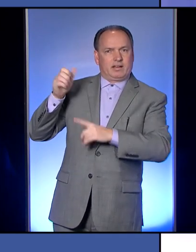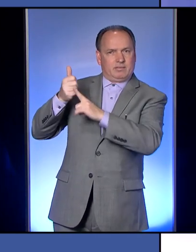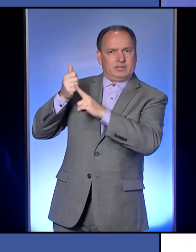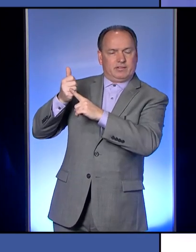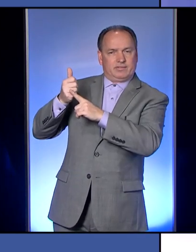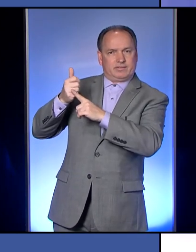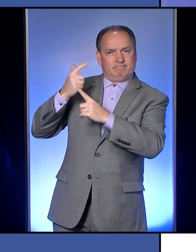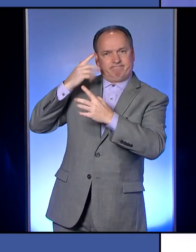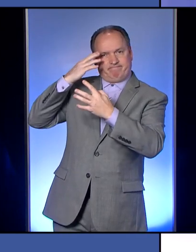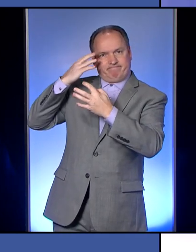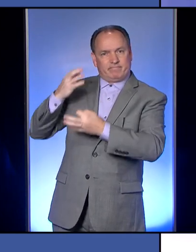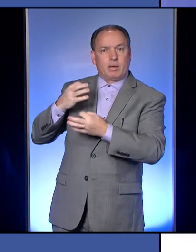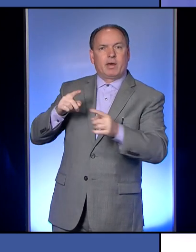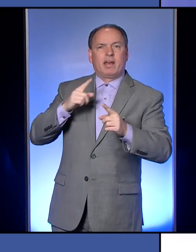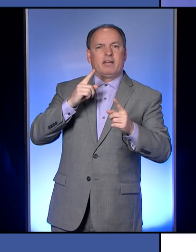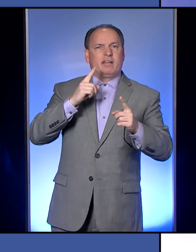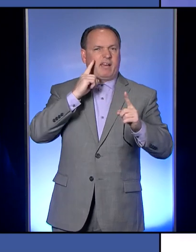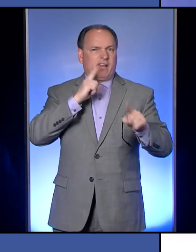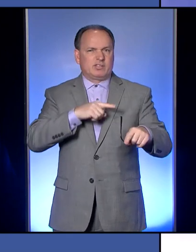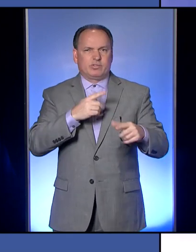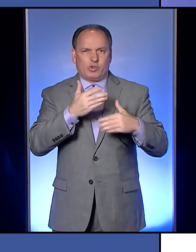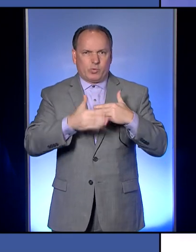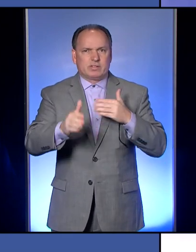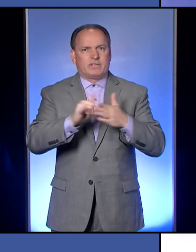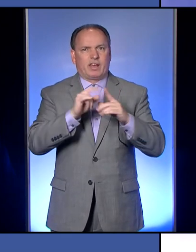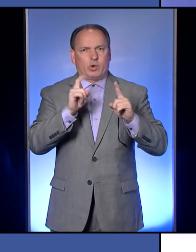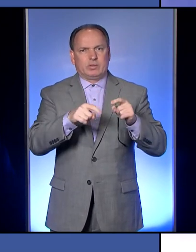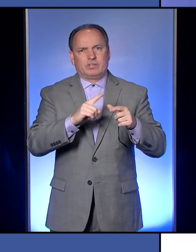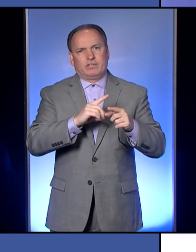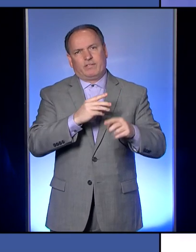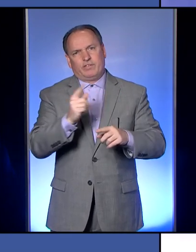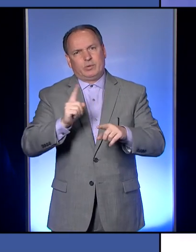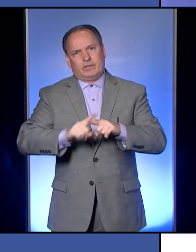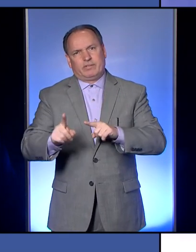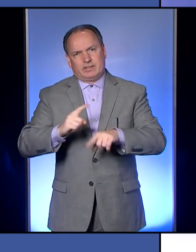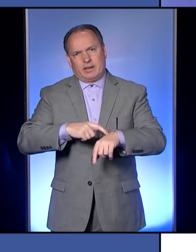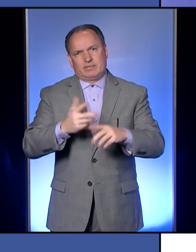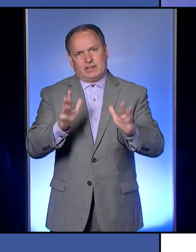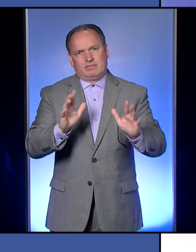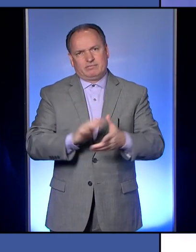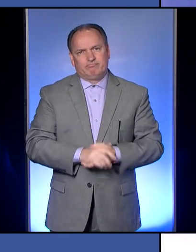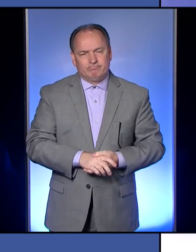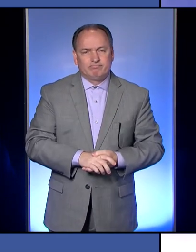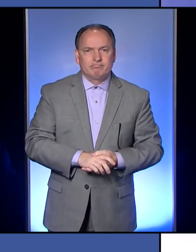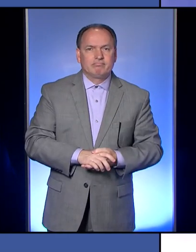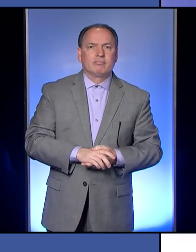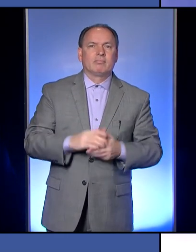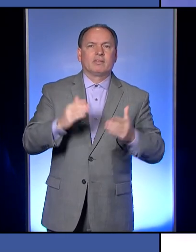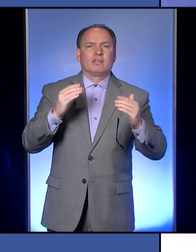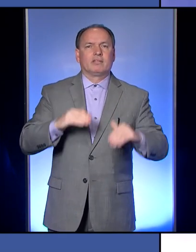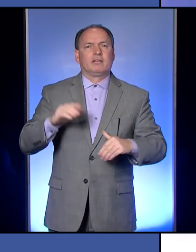internally. But I think I've answered the rest of that question already a few different times today. Talk Erie?